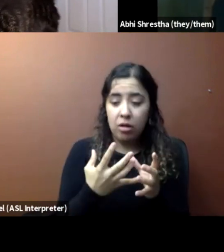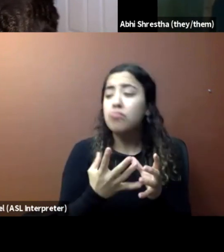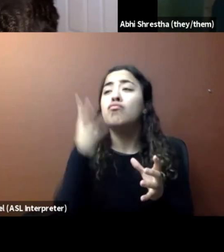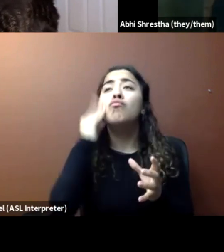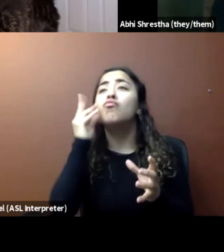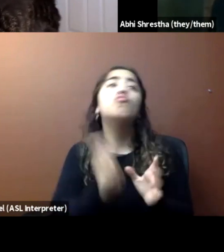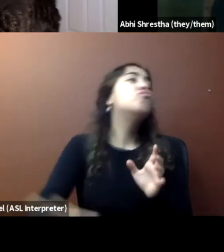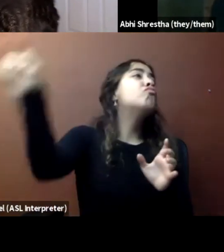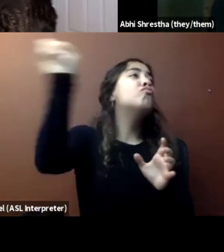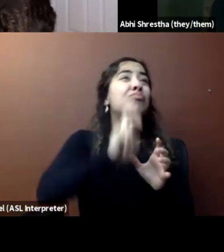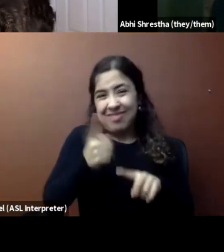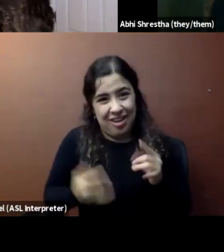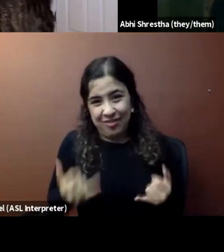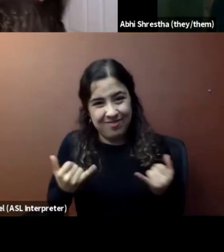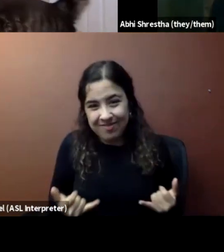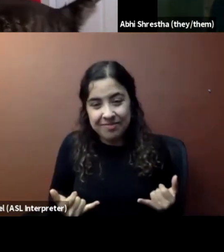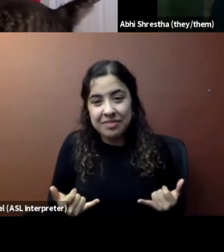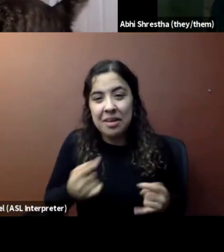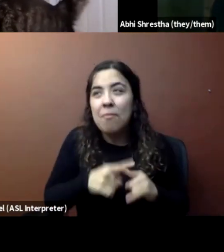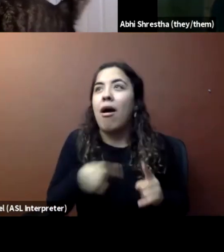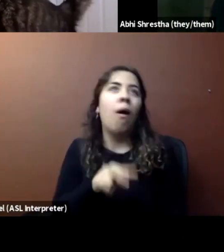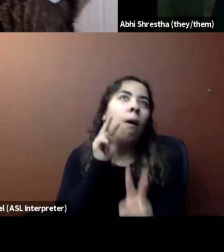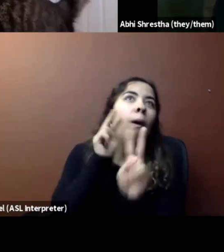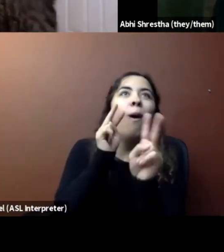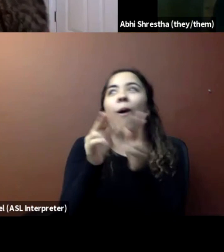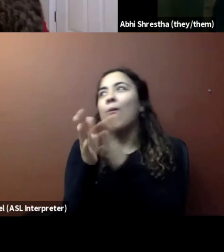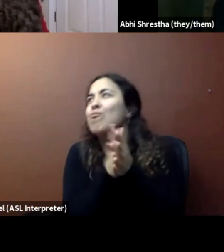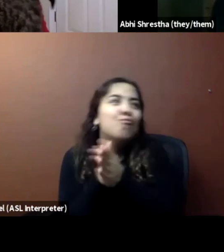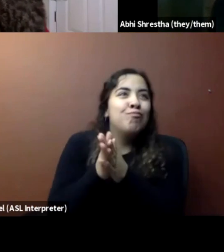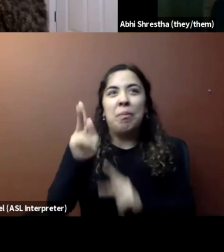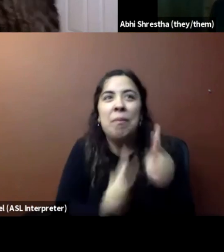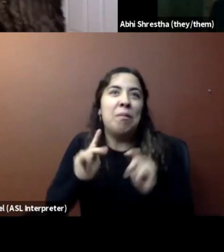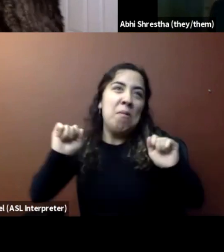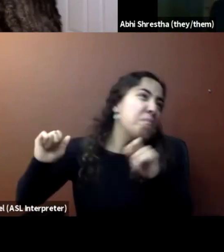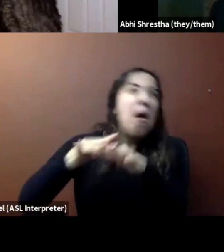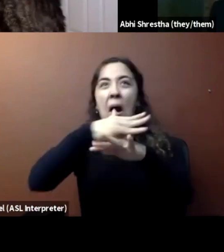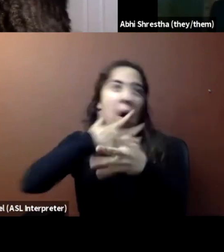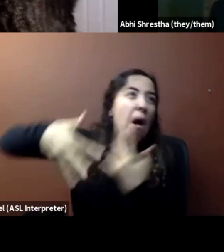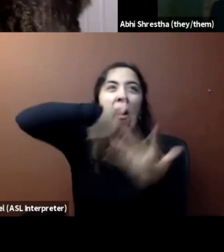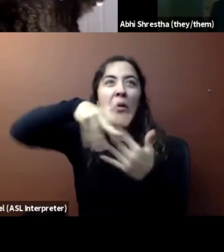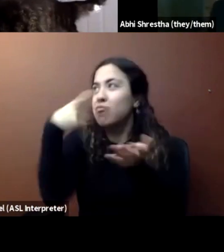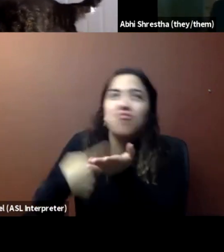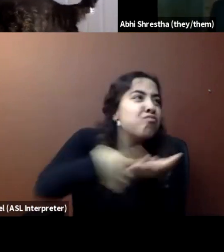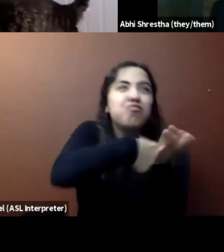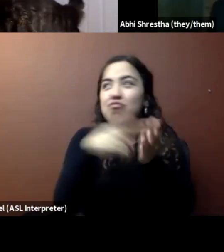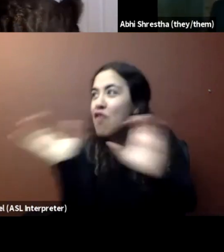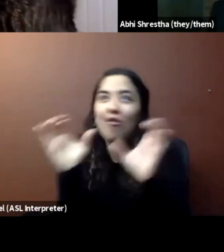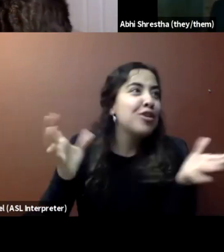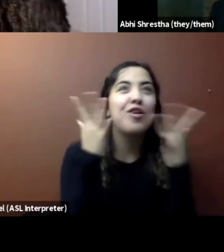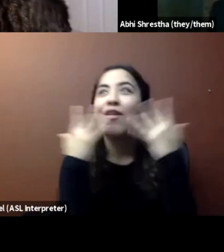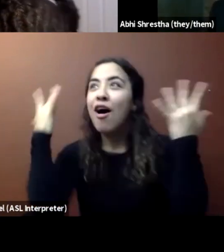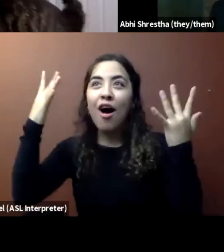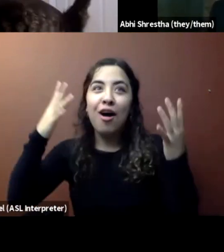to just be among people and listen to conversations and hear